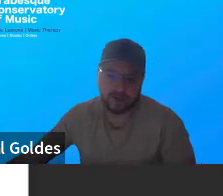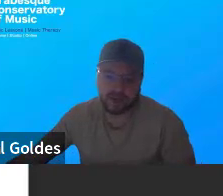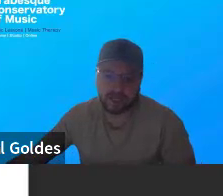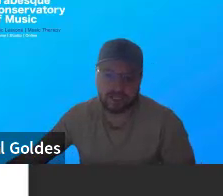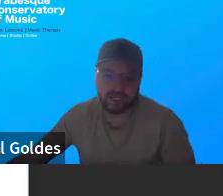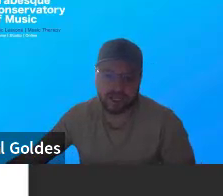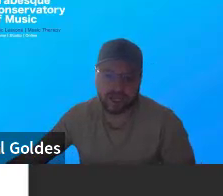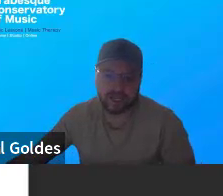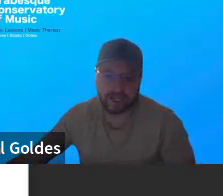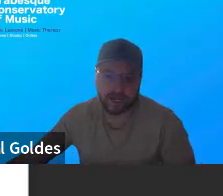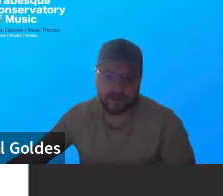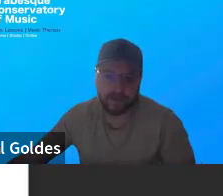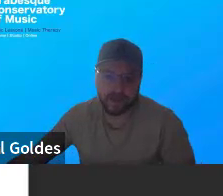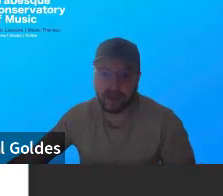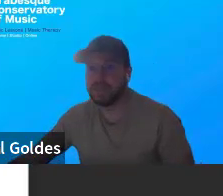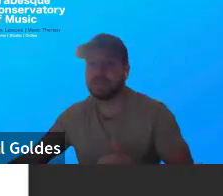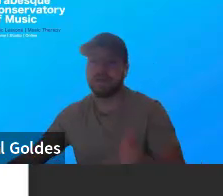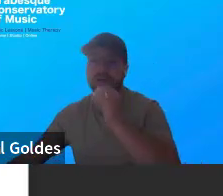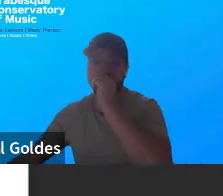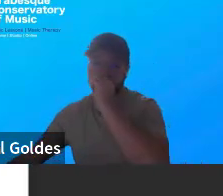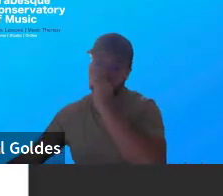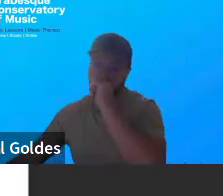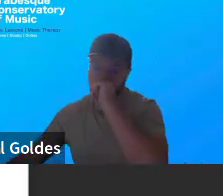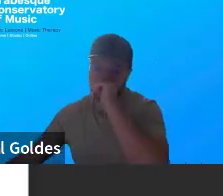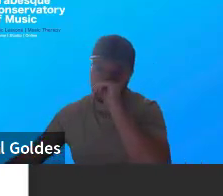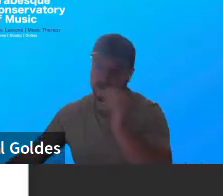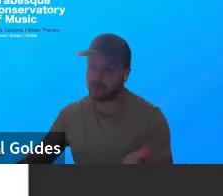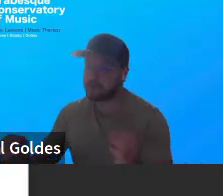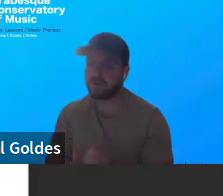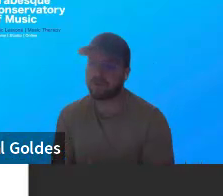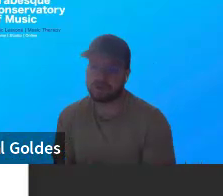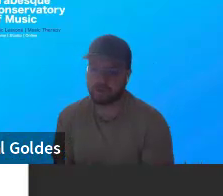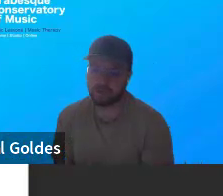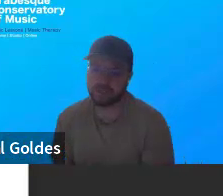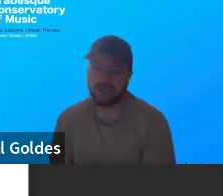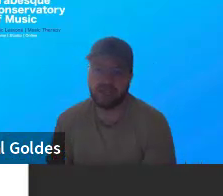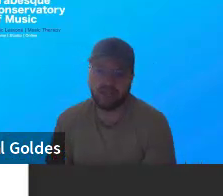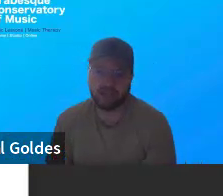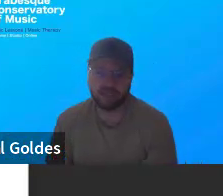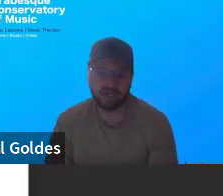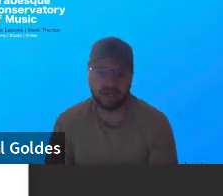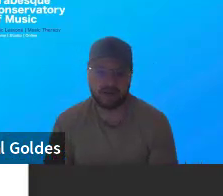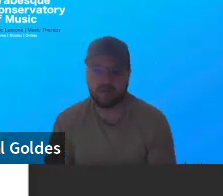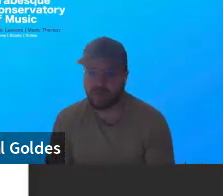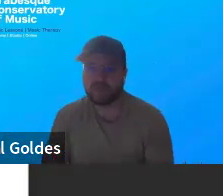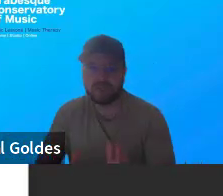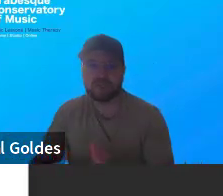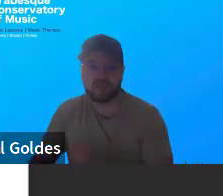saying about us. And this is the referral process. So the way the referral process works,